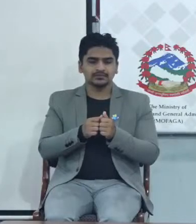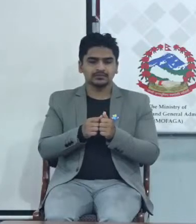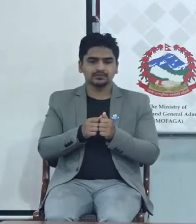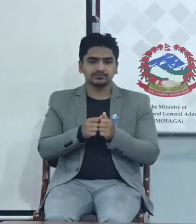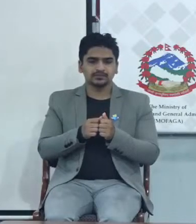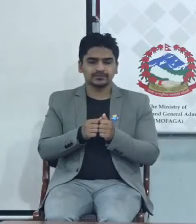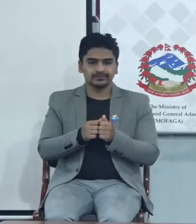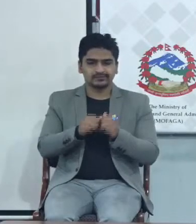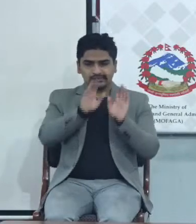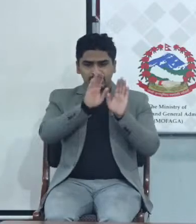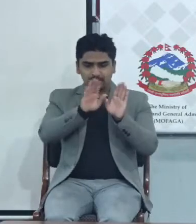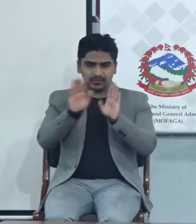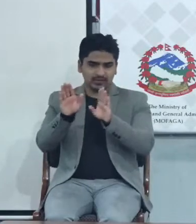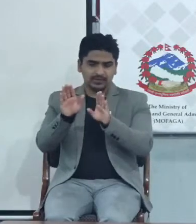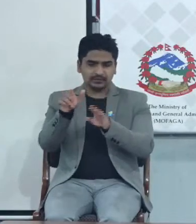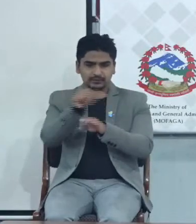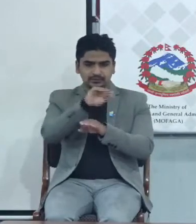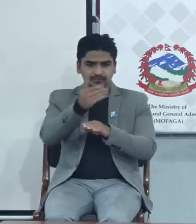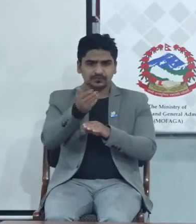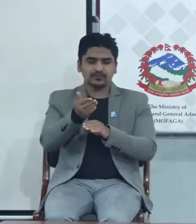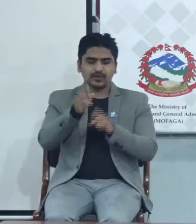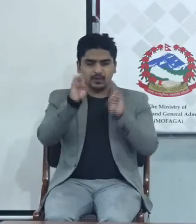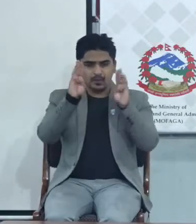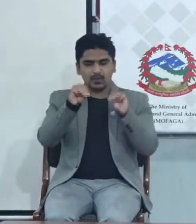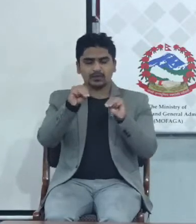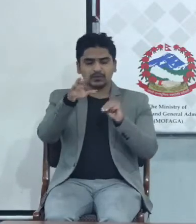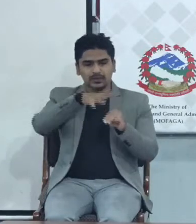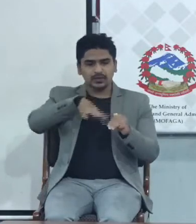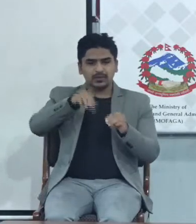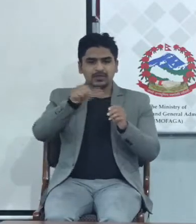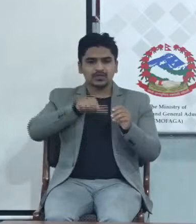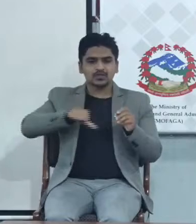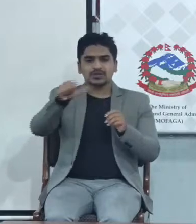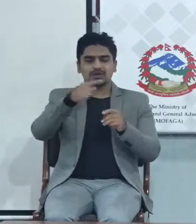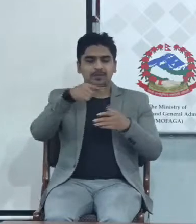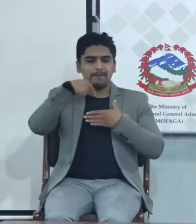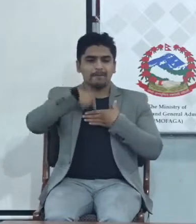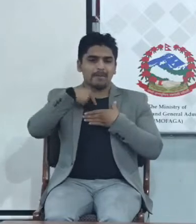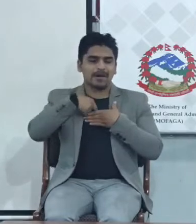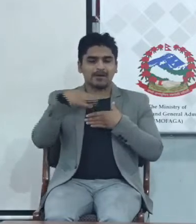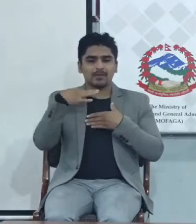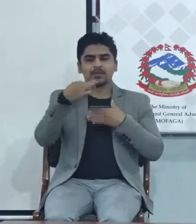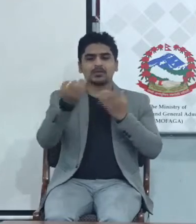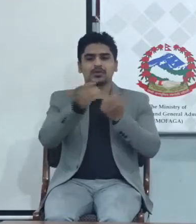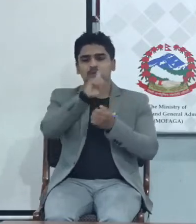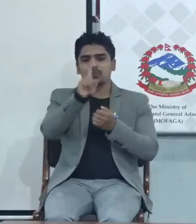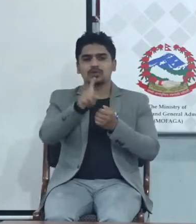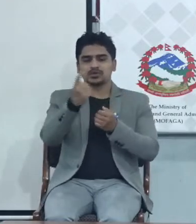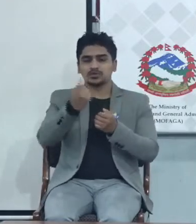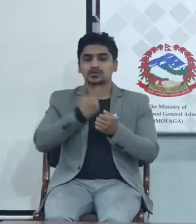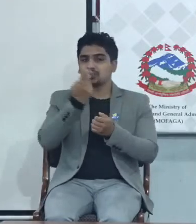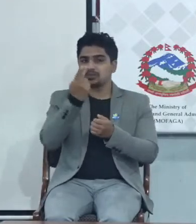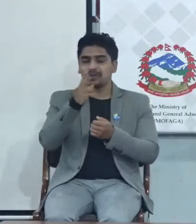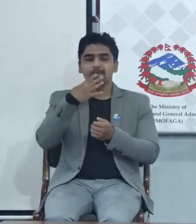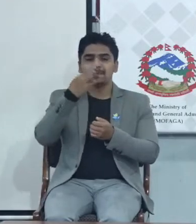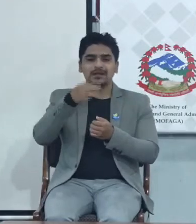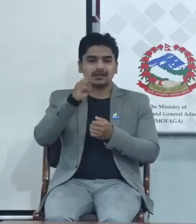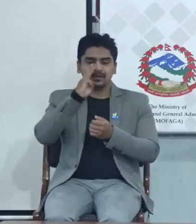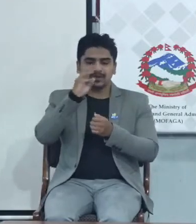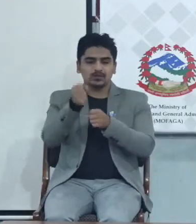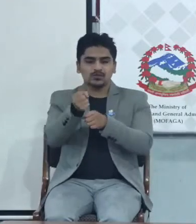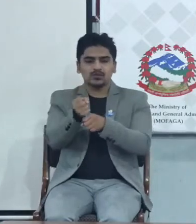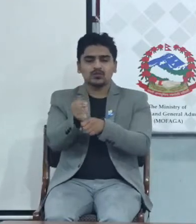thank you so much. Your question was very reflective, and in terms of COVID-19, even in telecommunication,